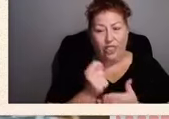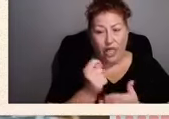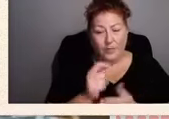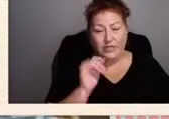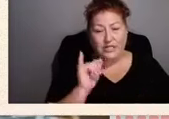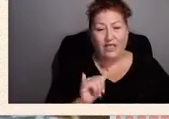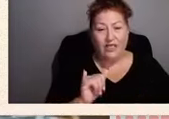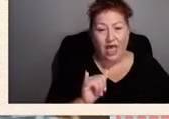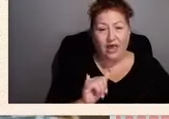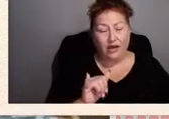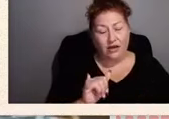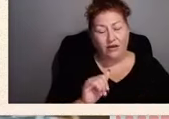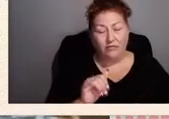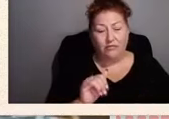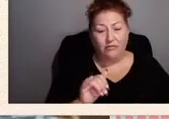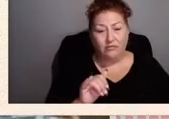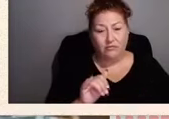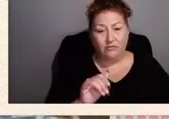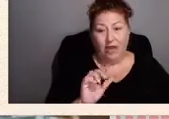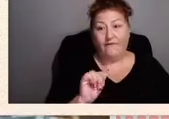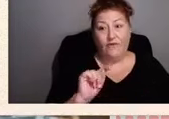first,